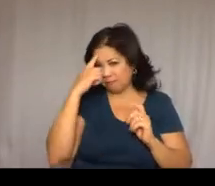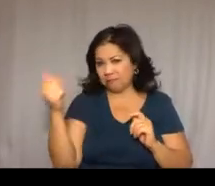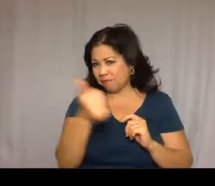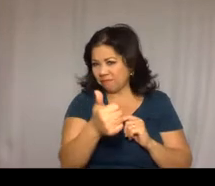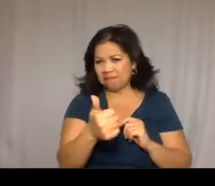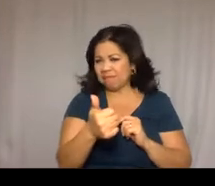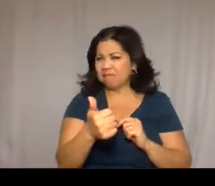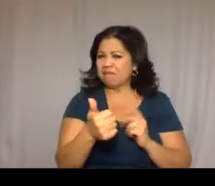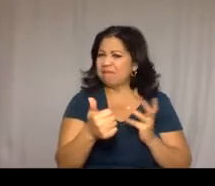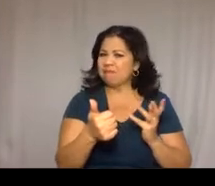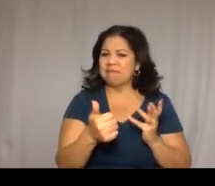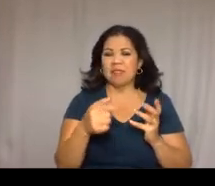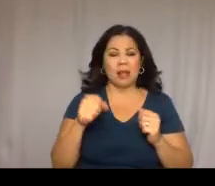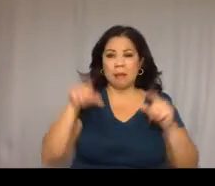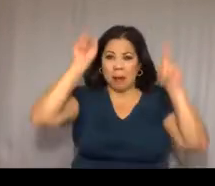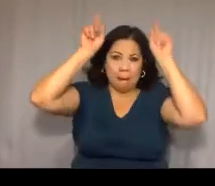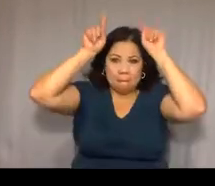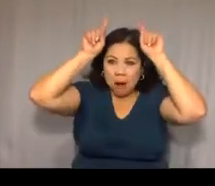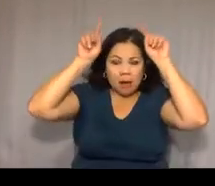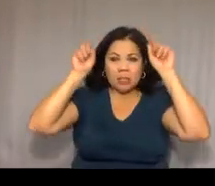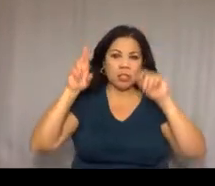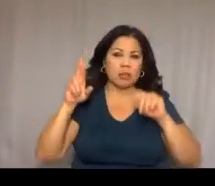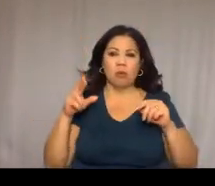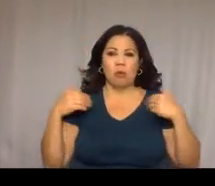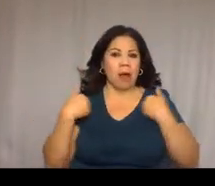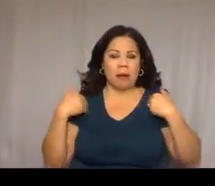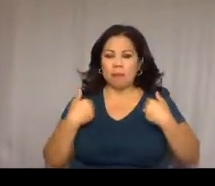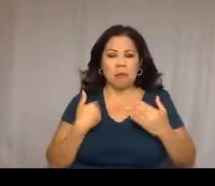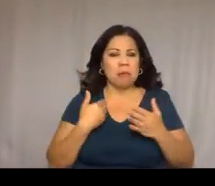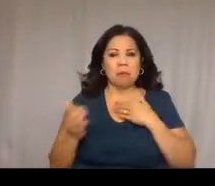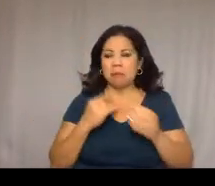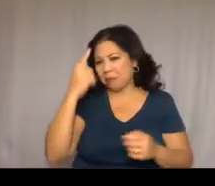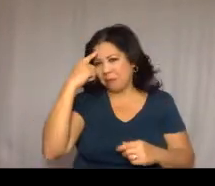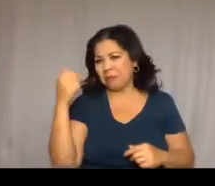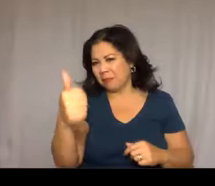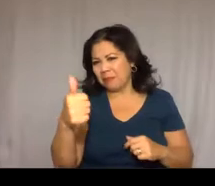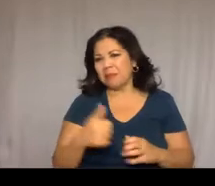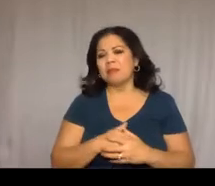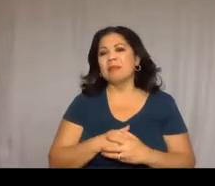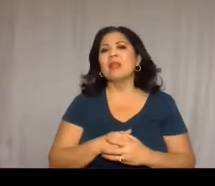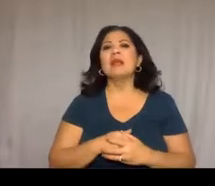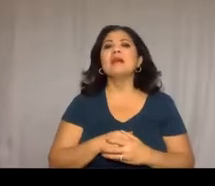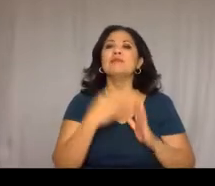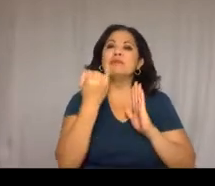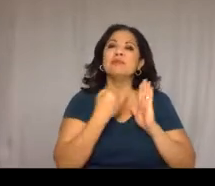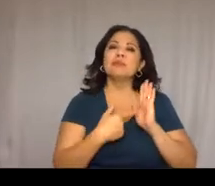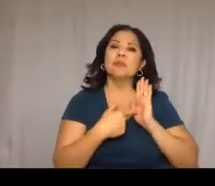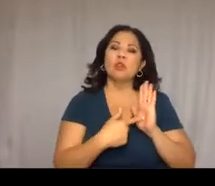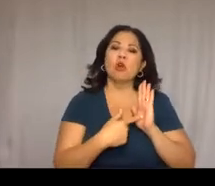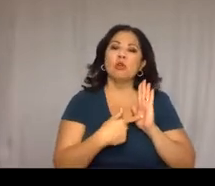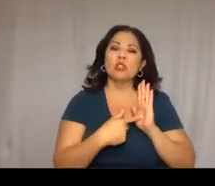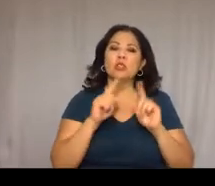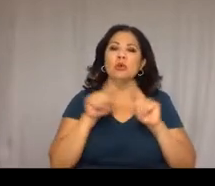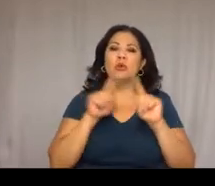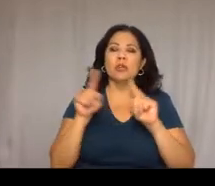guy to be some kind of Martian. It doesn't have to be an animal, your character. But this little drawing shows you some choices that